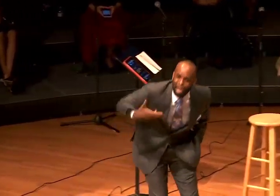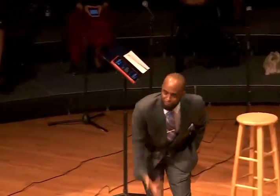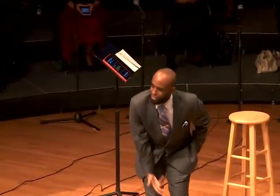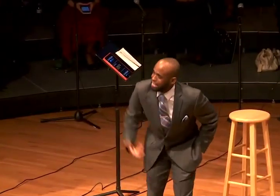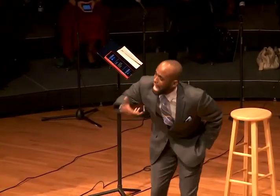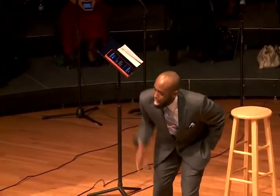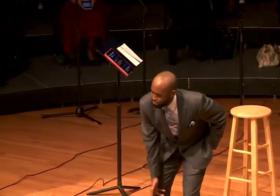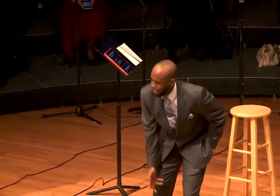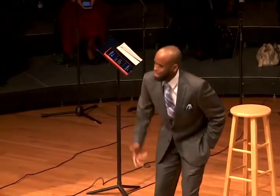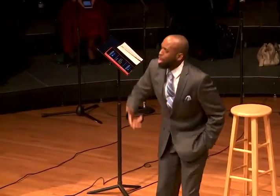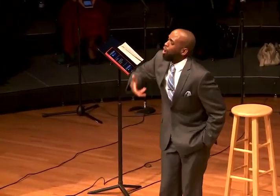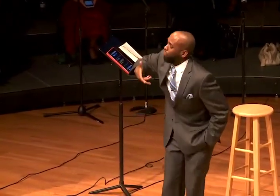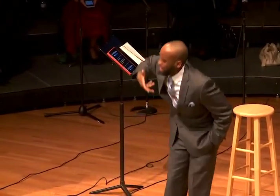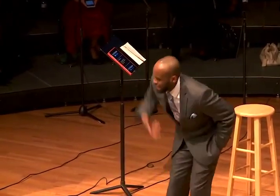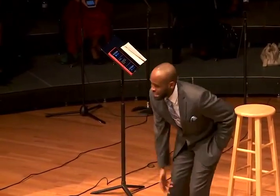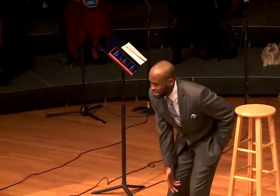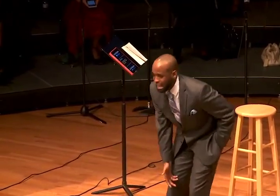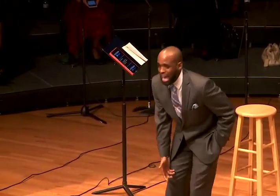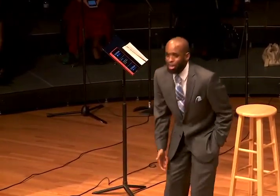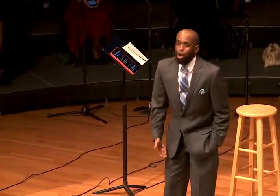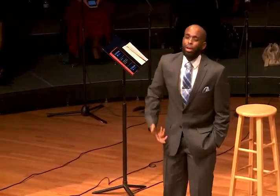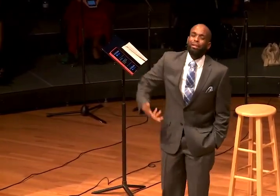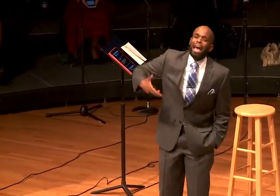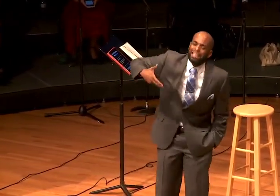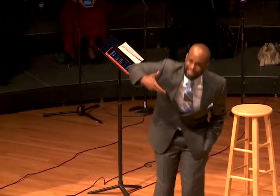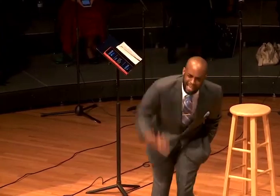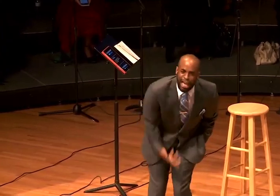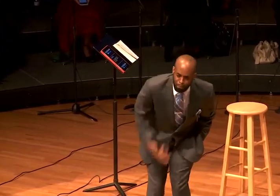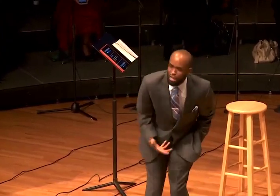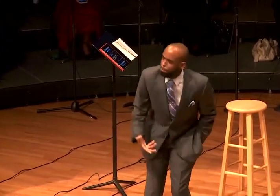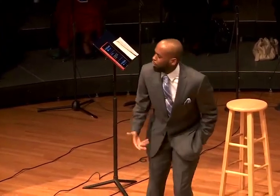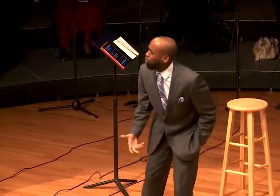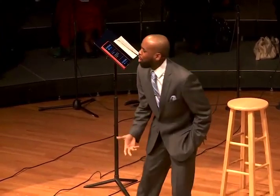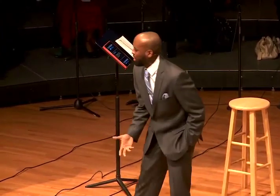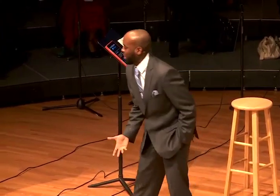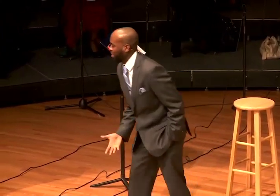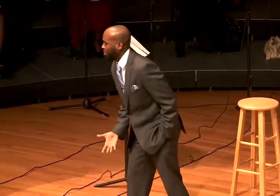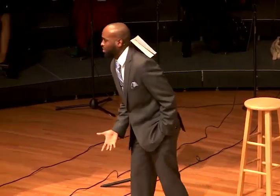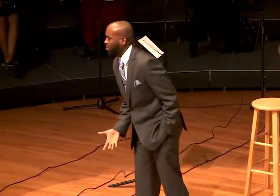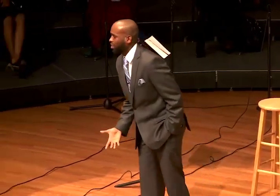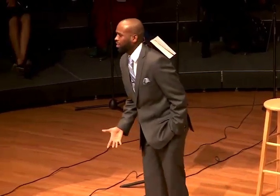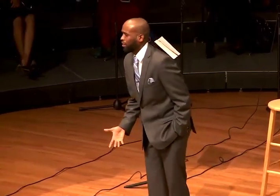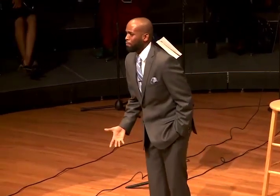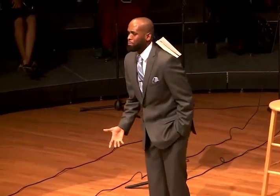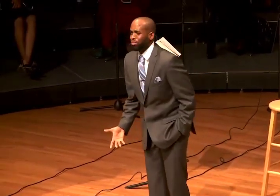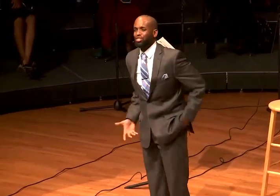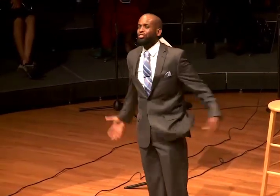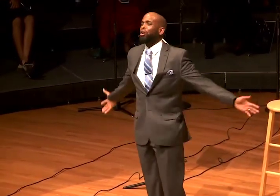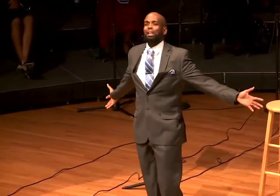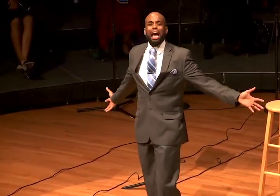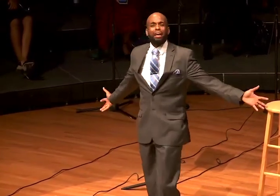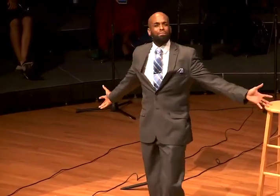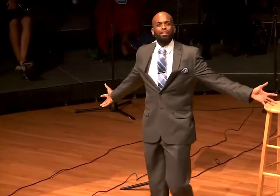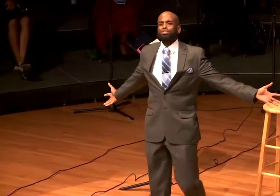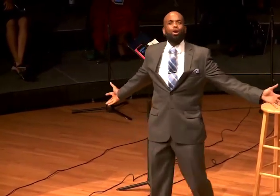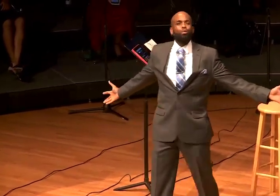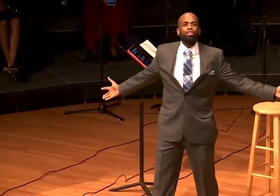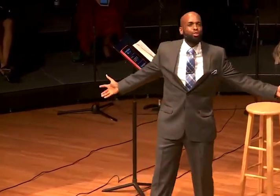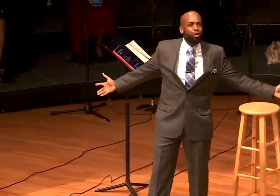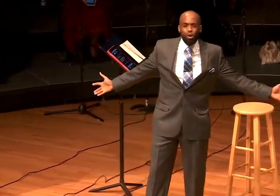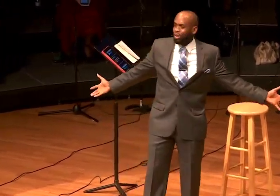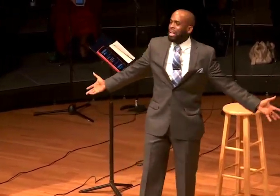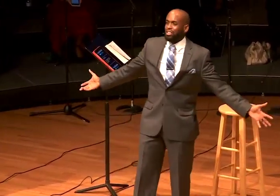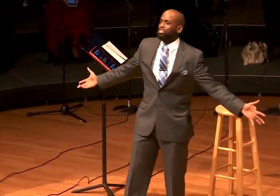but nothing's happening on the inside. We are like dead people walking. There's no life. There's